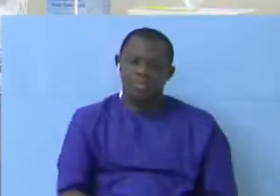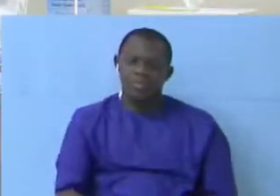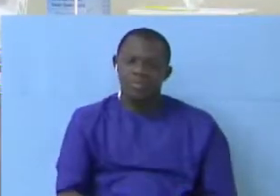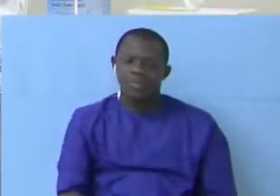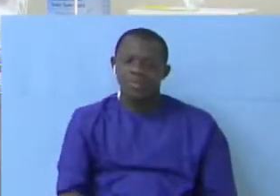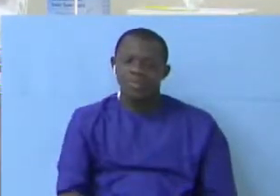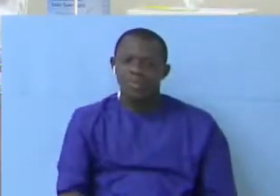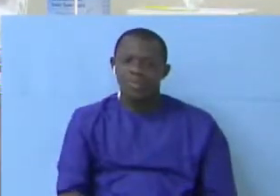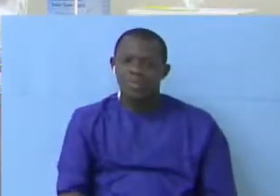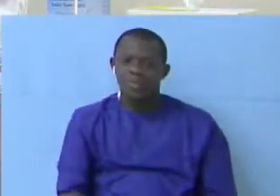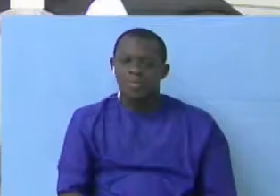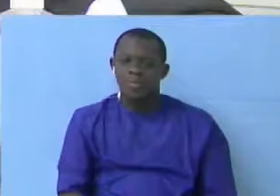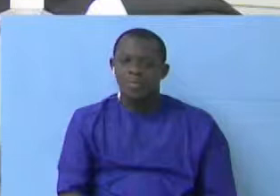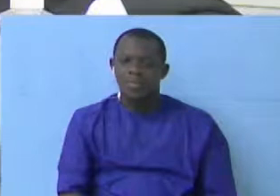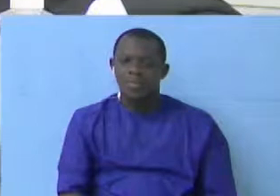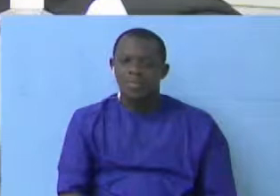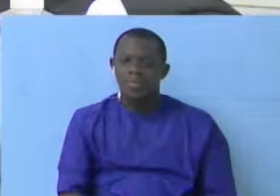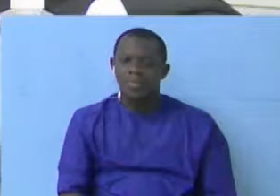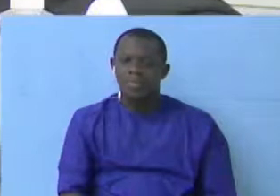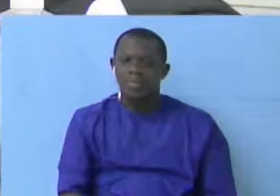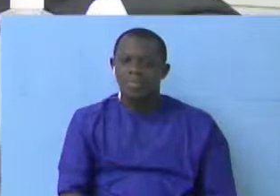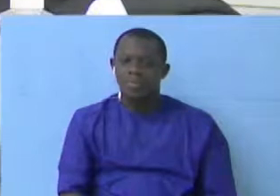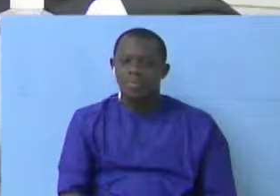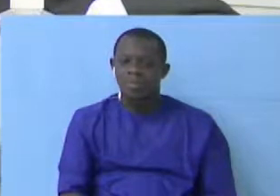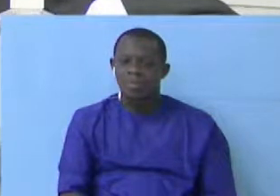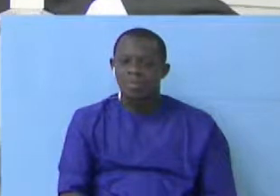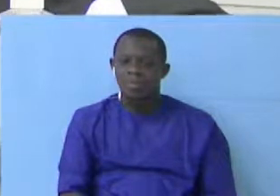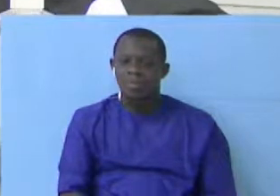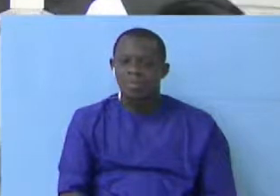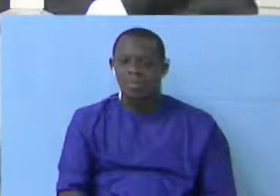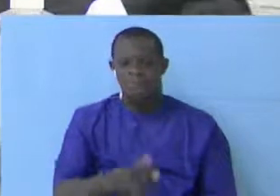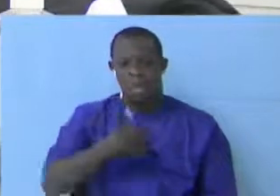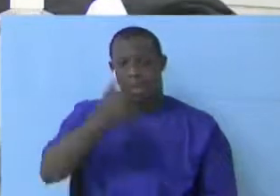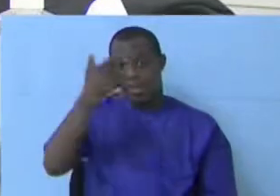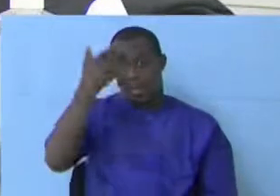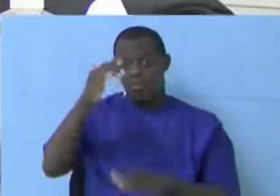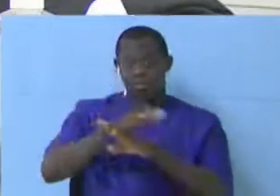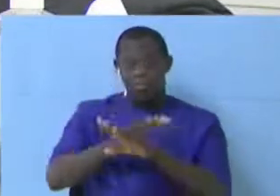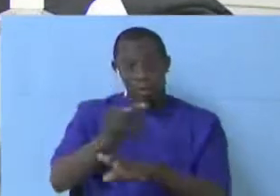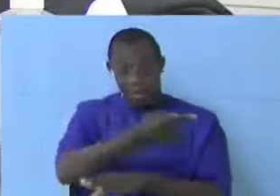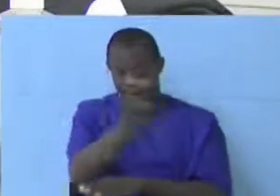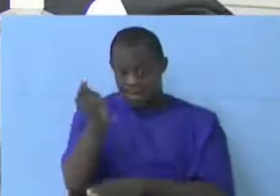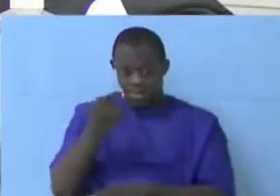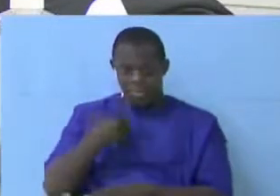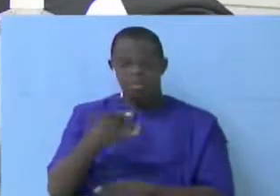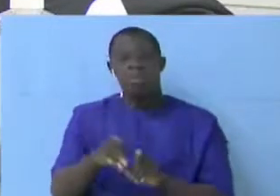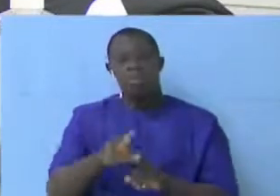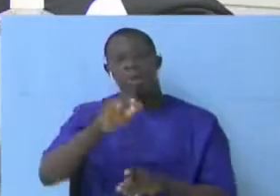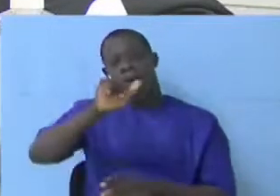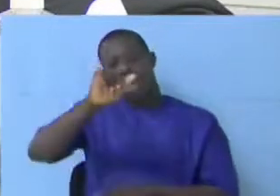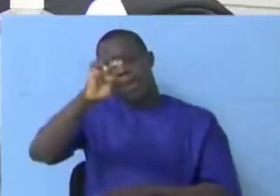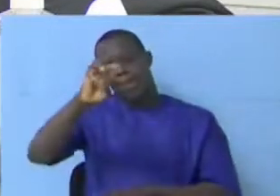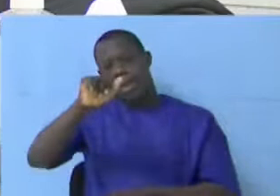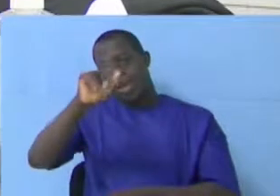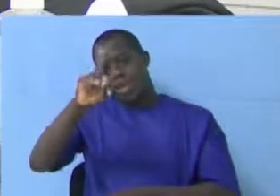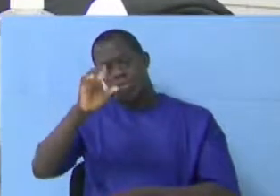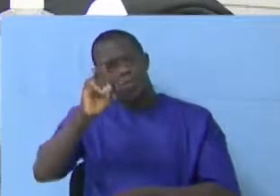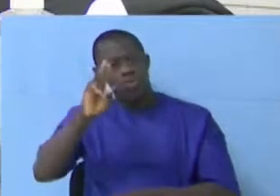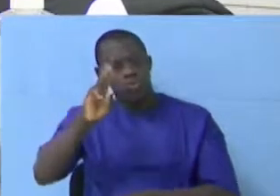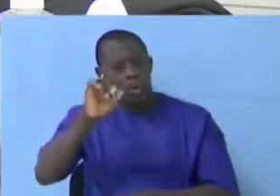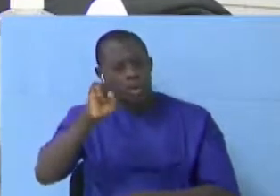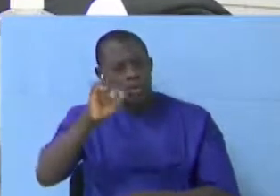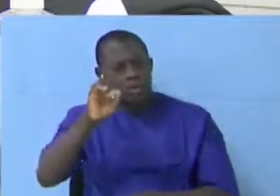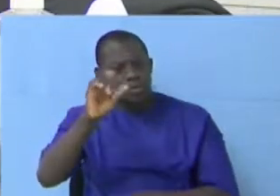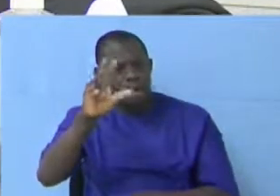Yeah, okay. I think before then, Amadou Sow was brought. Amadou Sow was